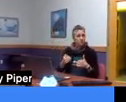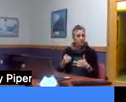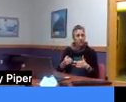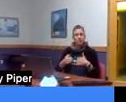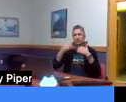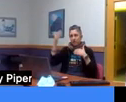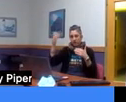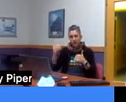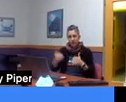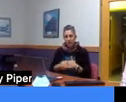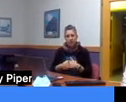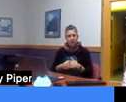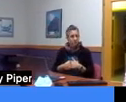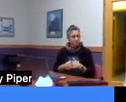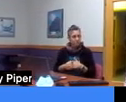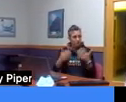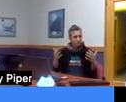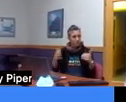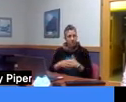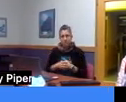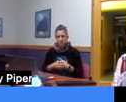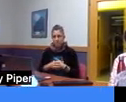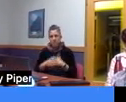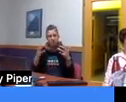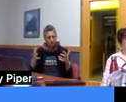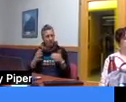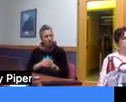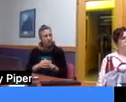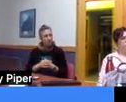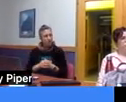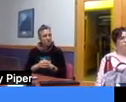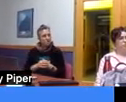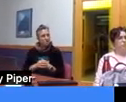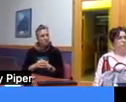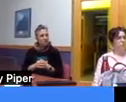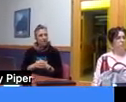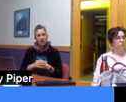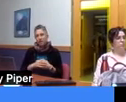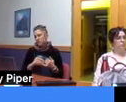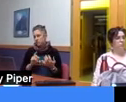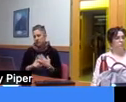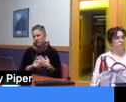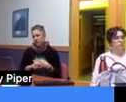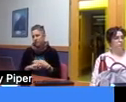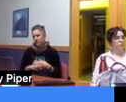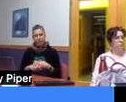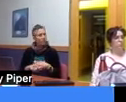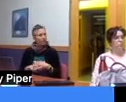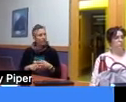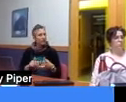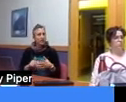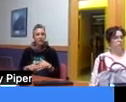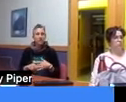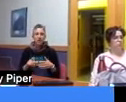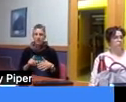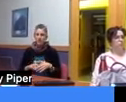Who's a human? Here we are together, you know, in this position, you know, liking to just check in. And so I check in if people are doing